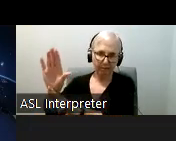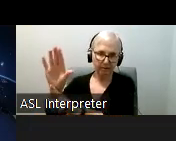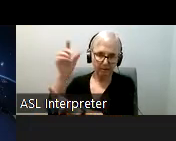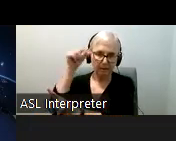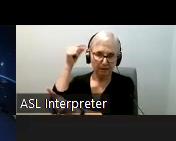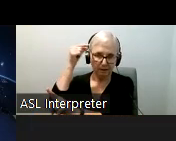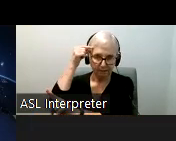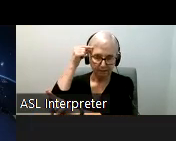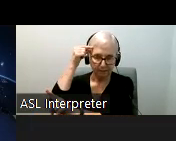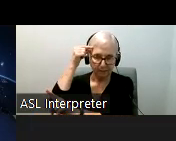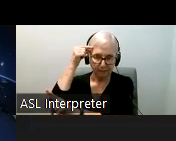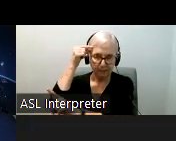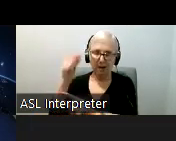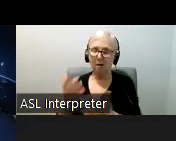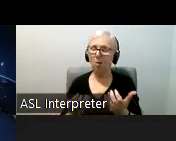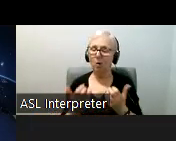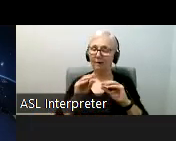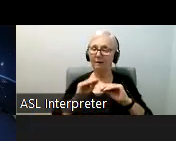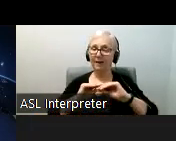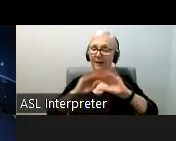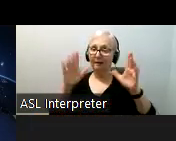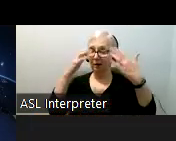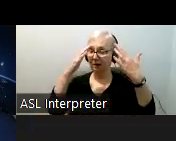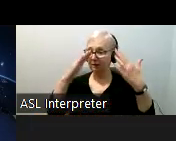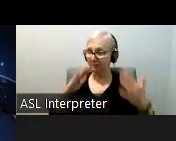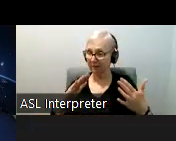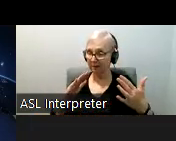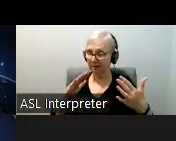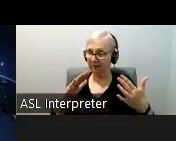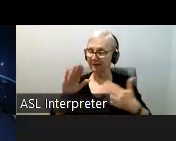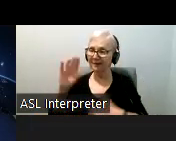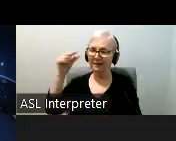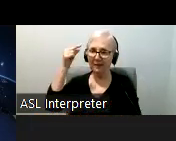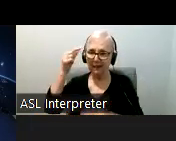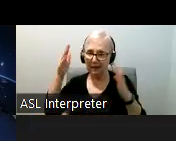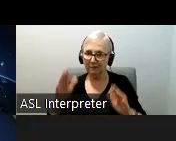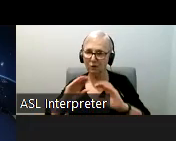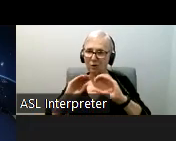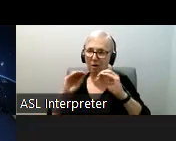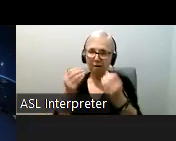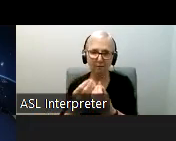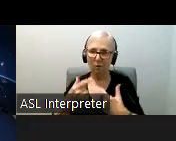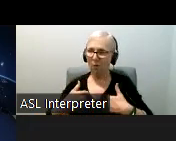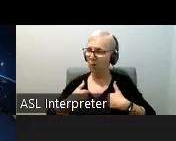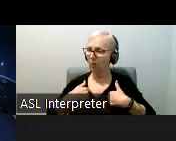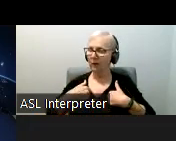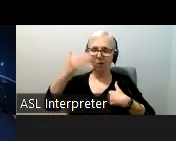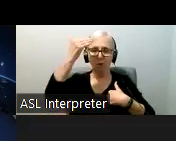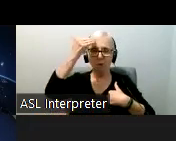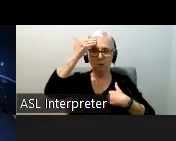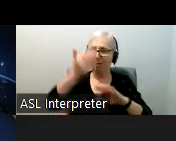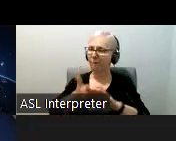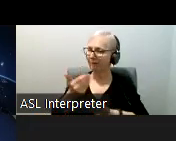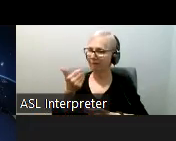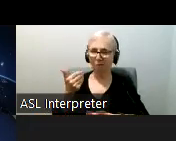So we have clear expectations when an announcement does come. It is a governor's office announcement. We will not hear any sooner.